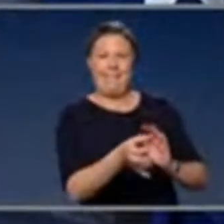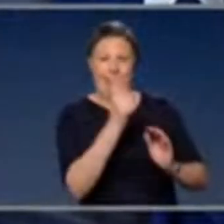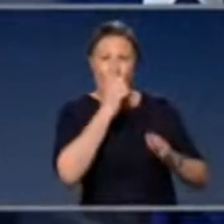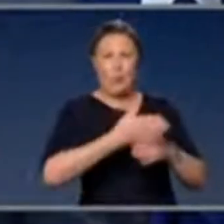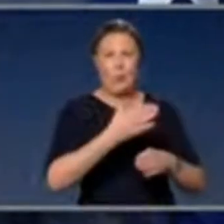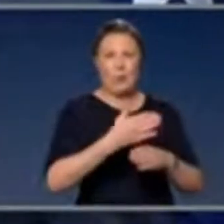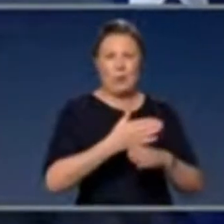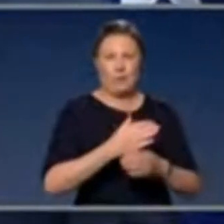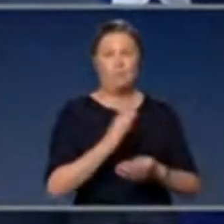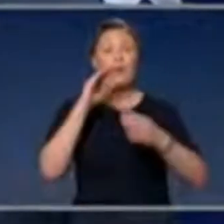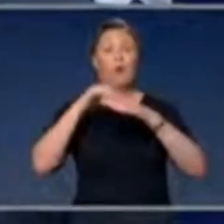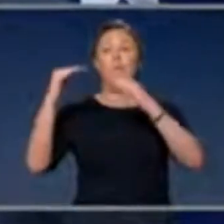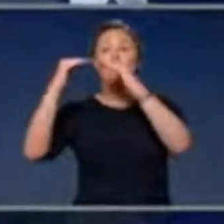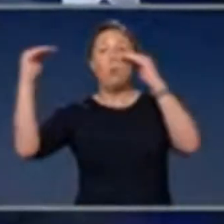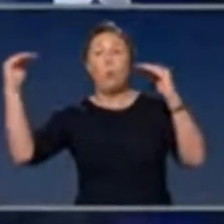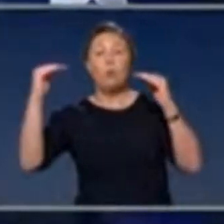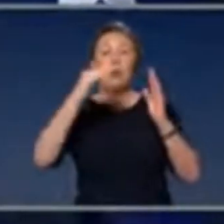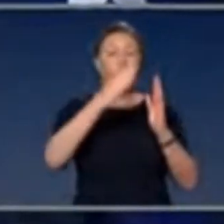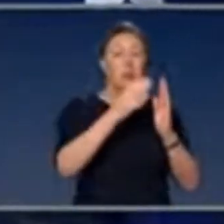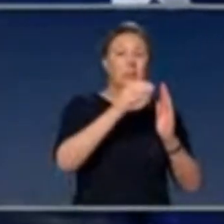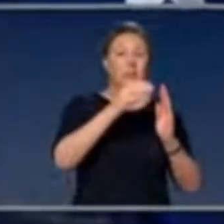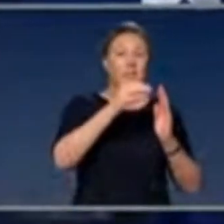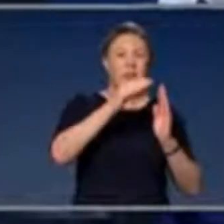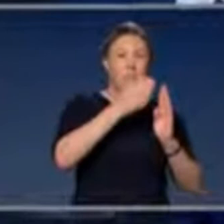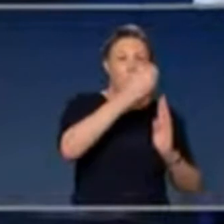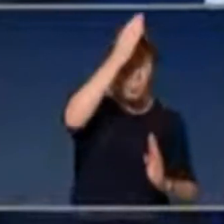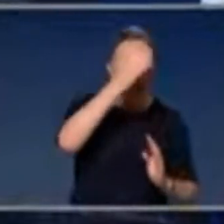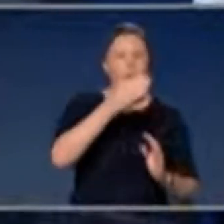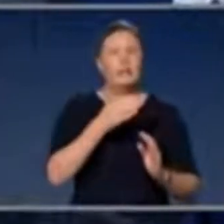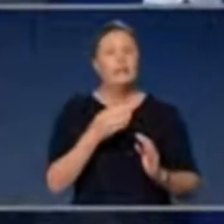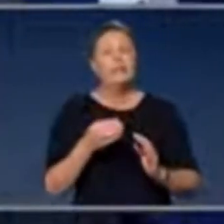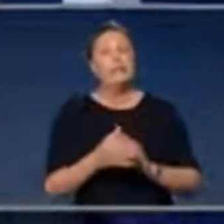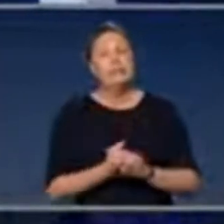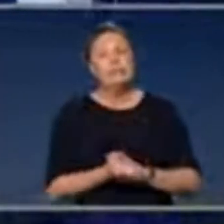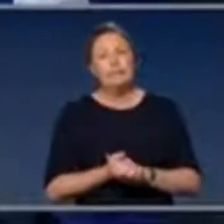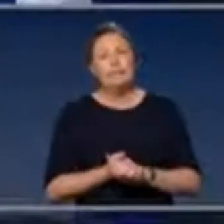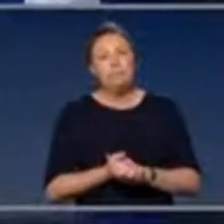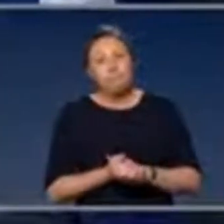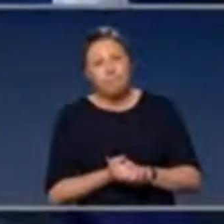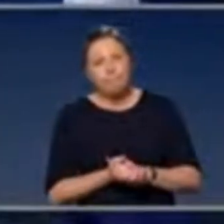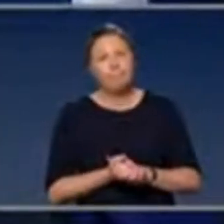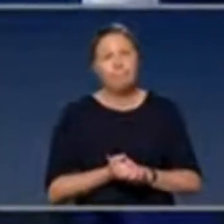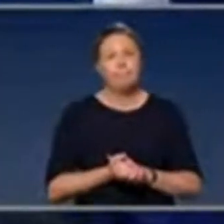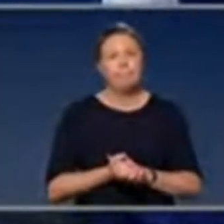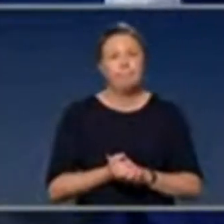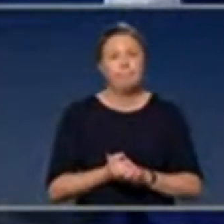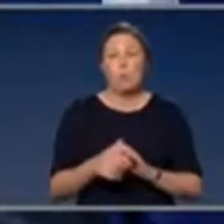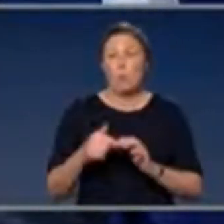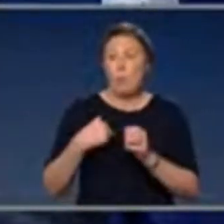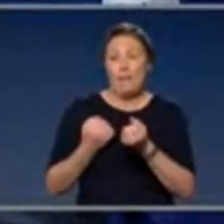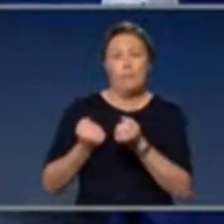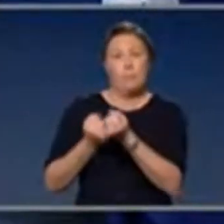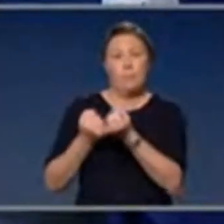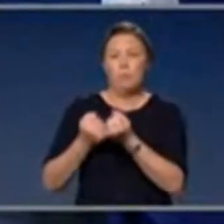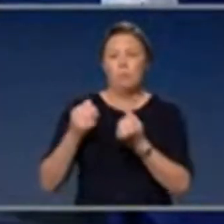example is what's happening with flight network subsidies, aviation network subsidies. Now, we've been supporting those now for many,